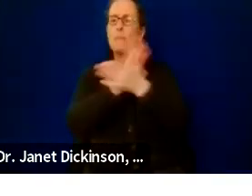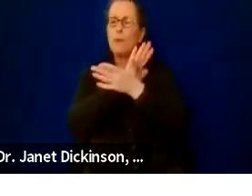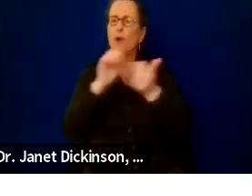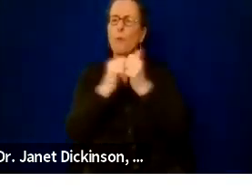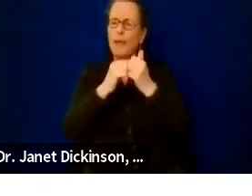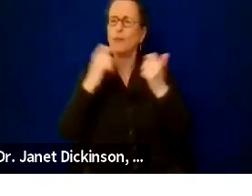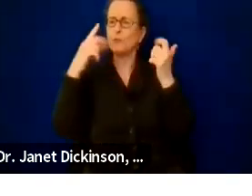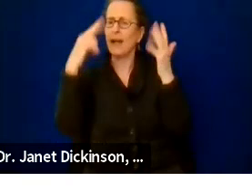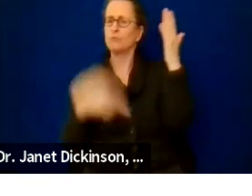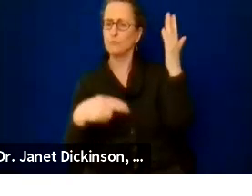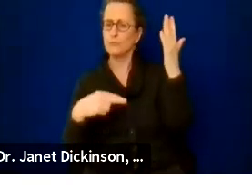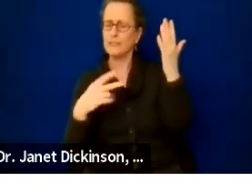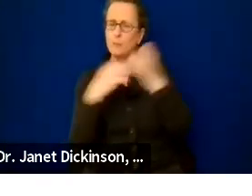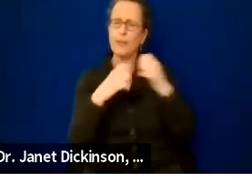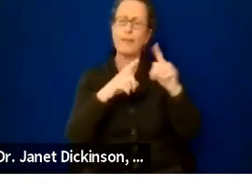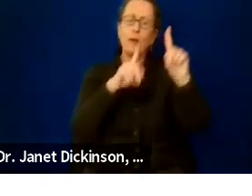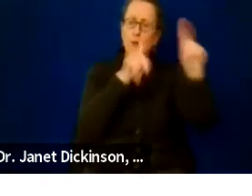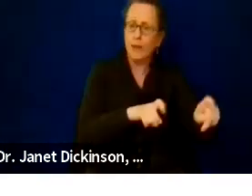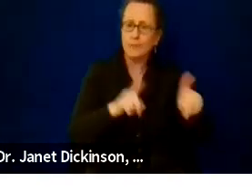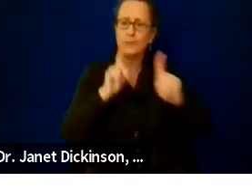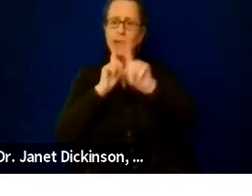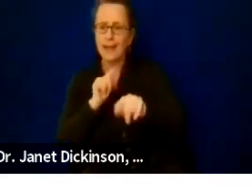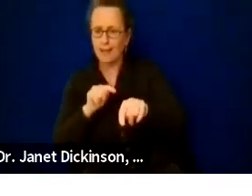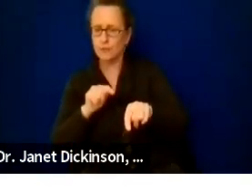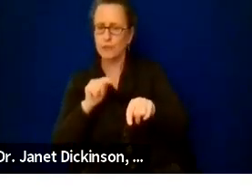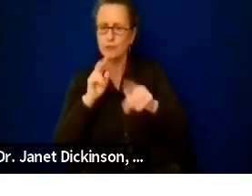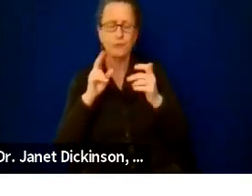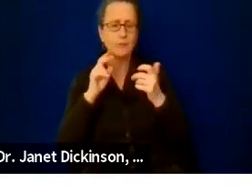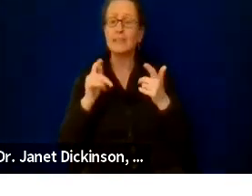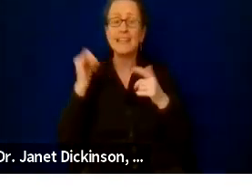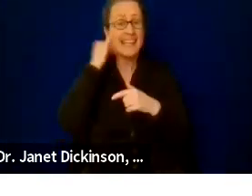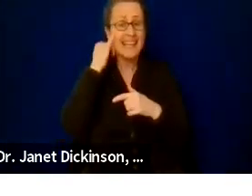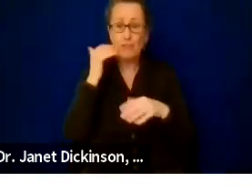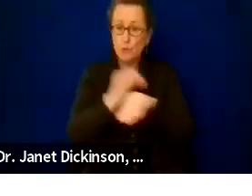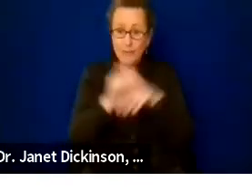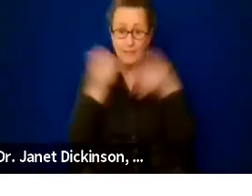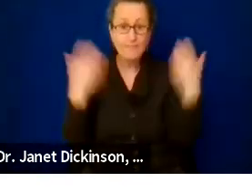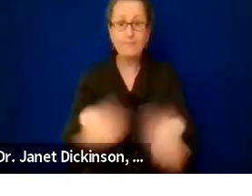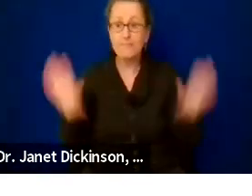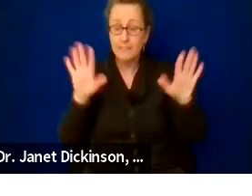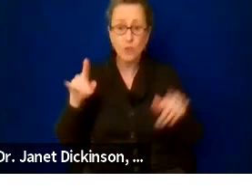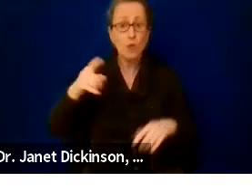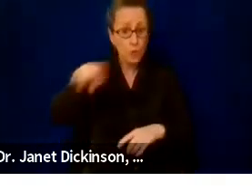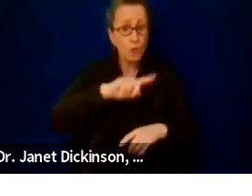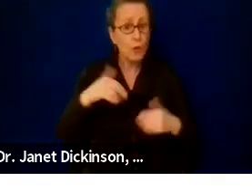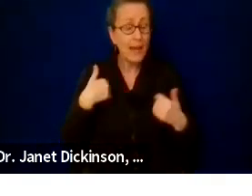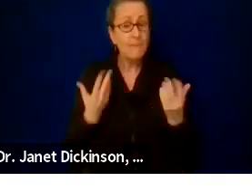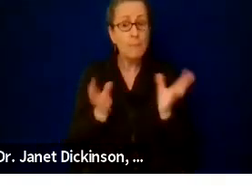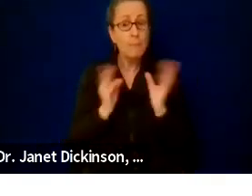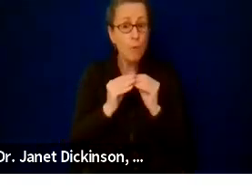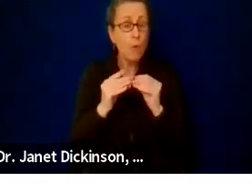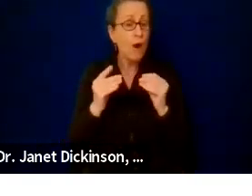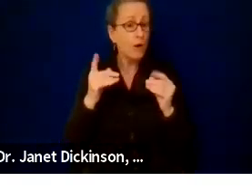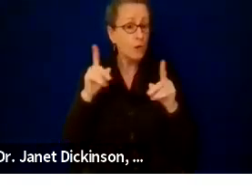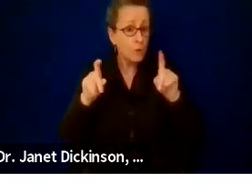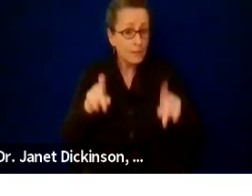If there are any additional questions that aren't answered tonight, feel free certainly to email us. I believe most of you have Dr. Houle's